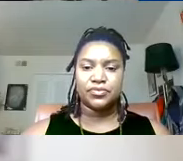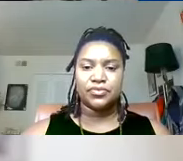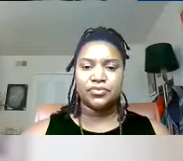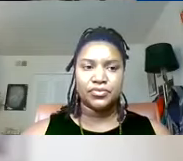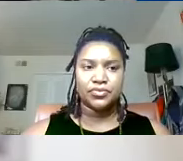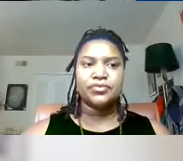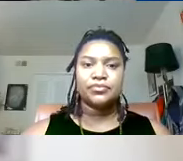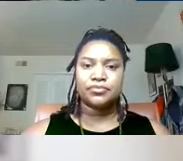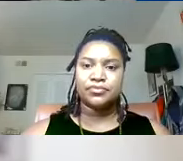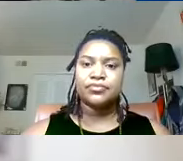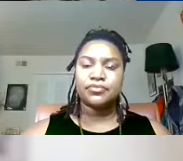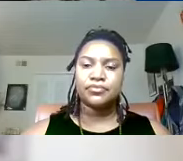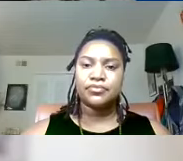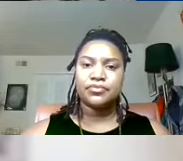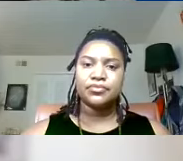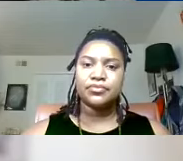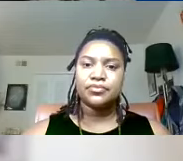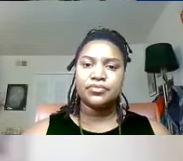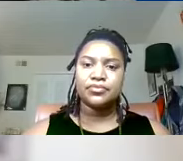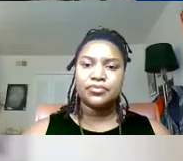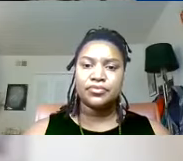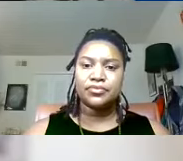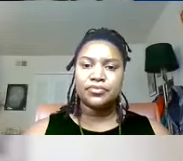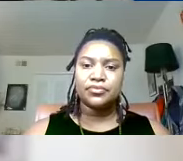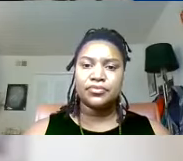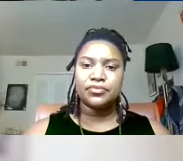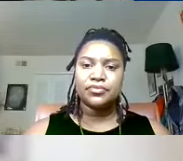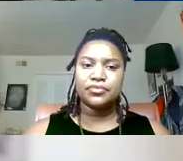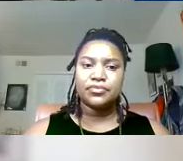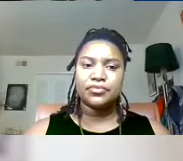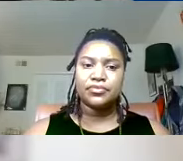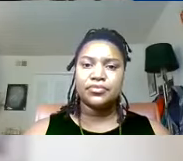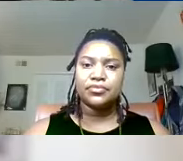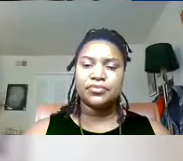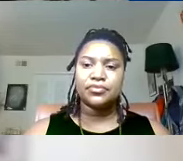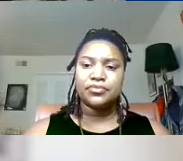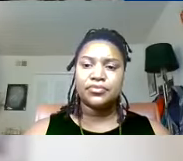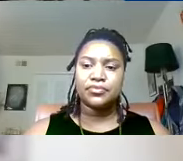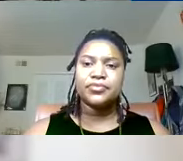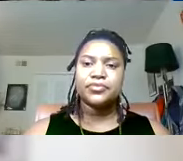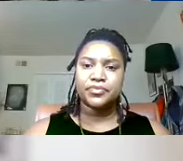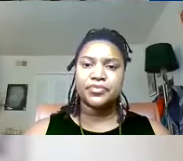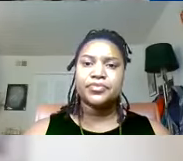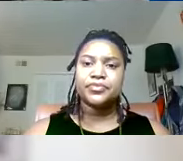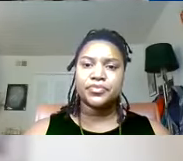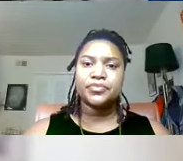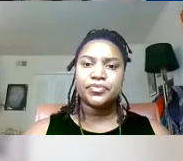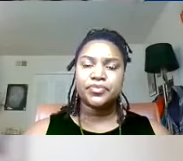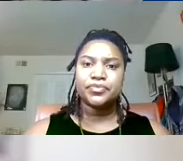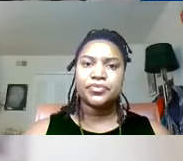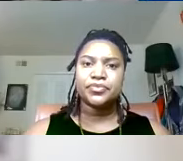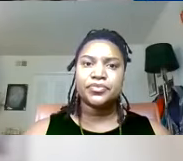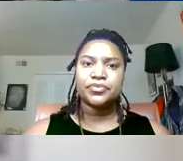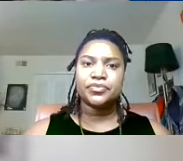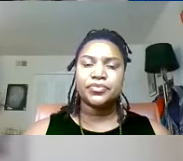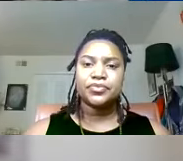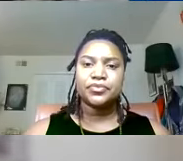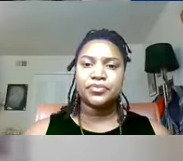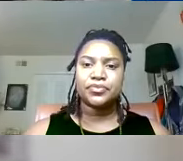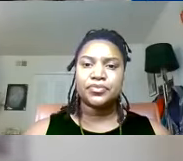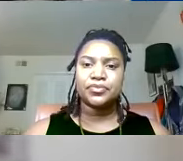bridging the gap between, sometimes I'll tell like high school students who I was mentoring that